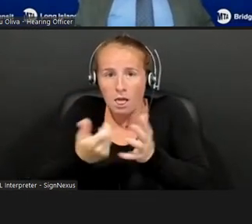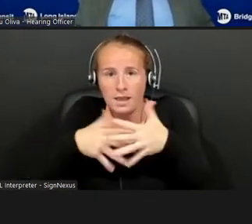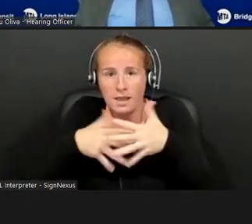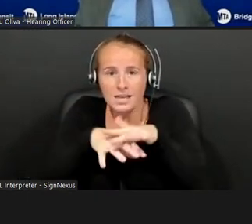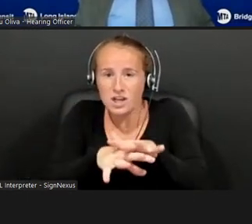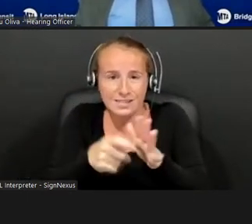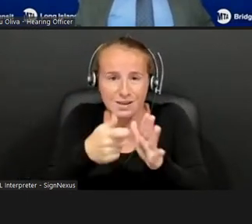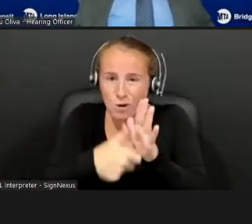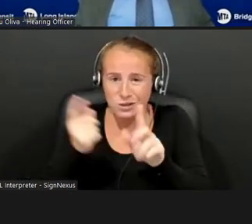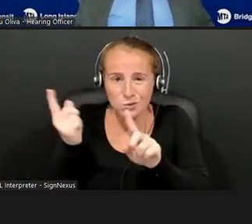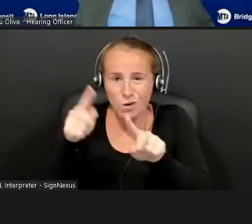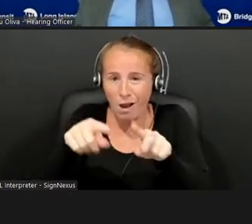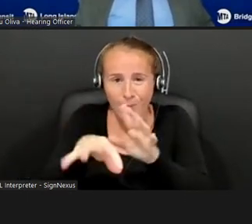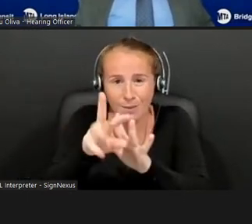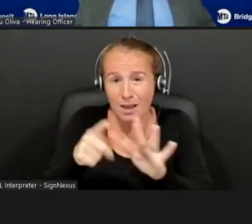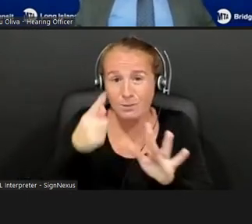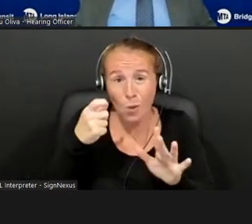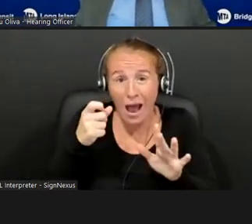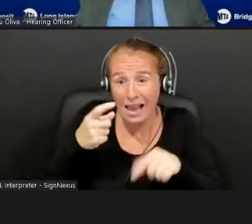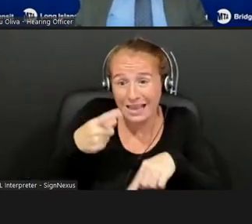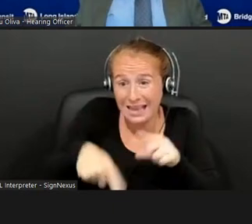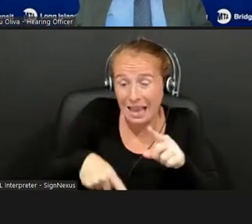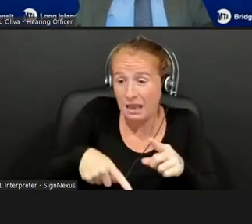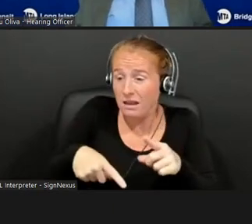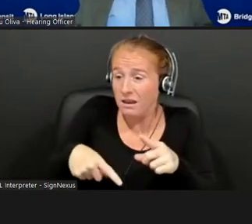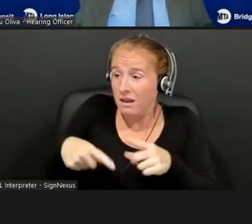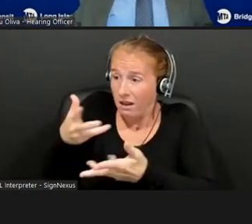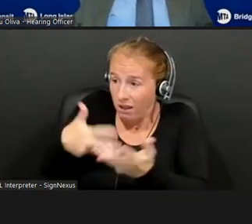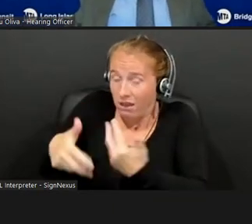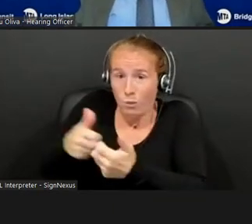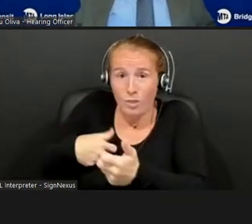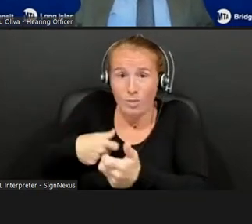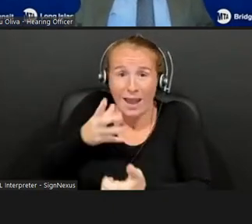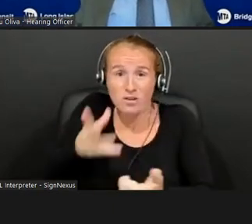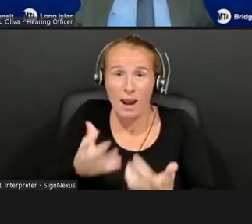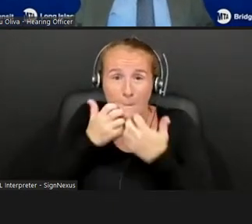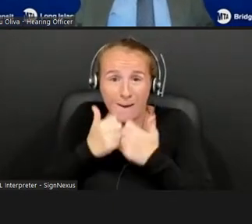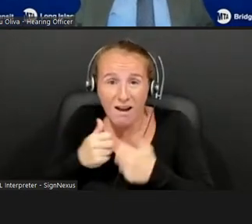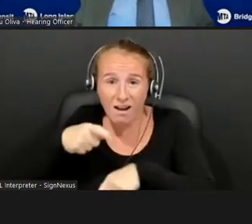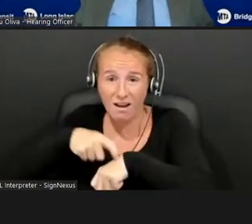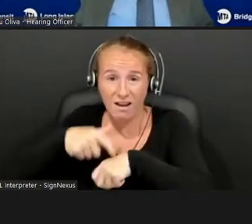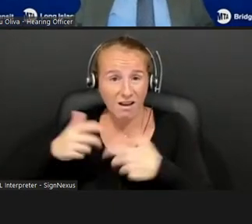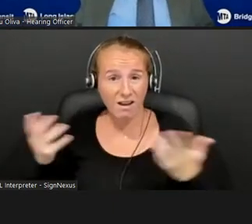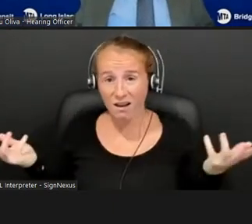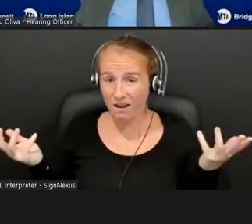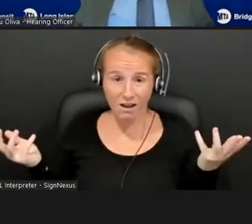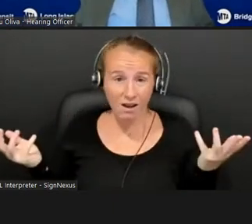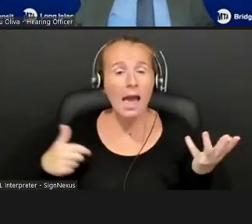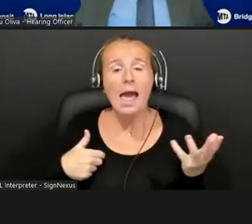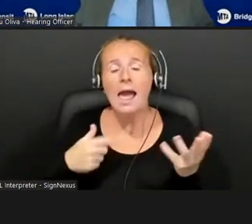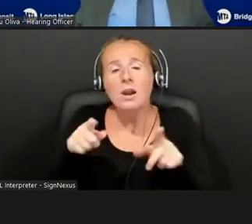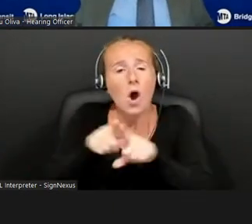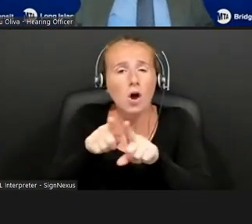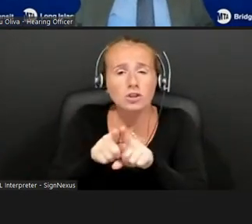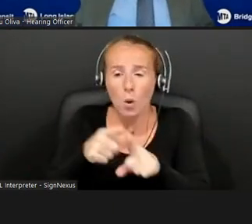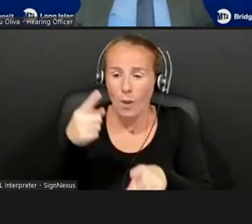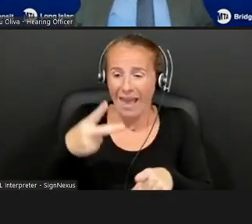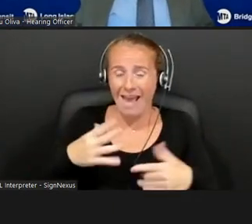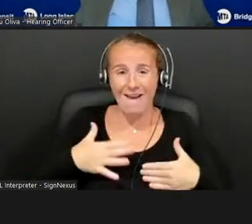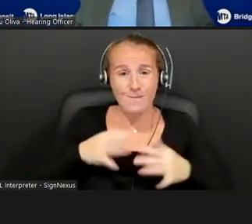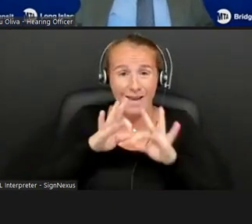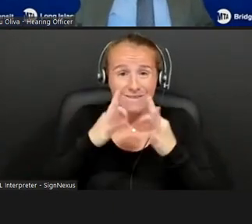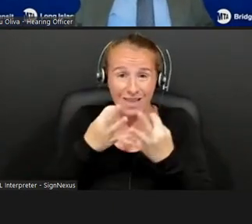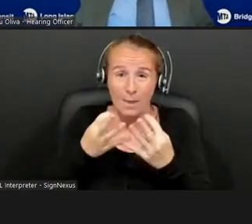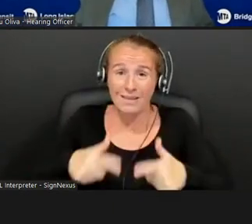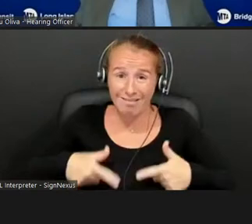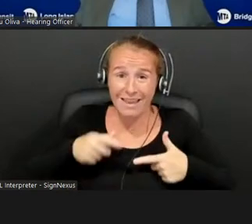to come pick me up so that I can spend valuable time with my grandmother and not to mention that more than half of my family lives in New